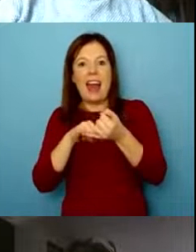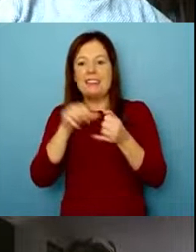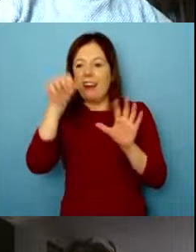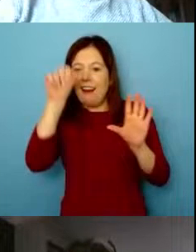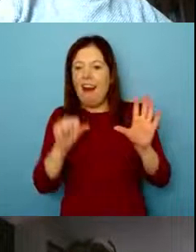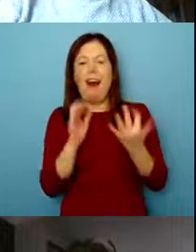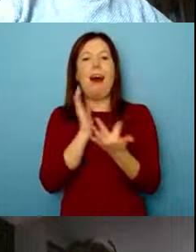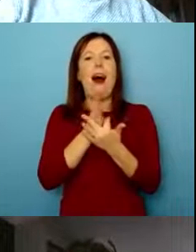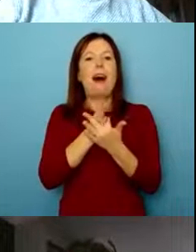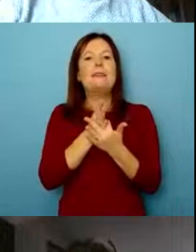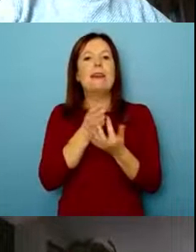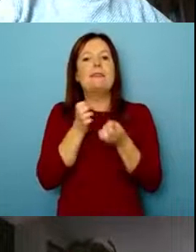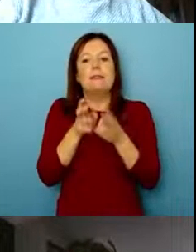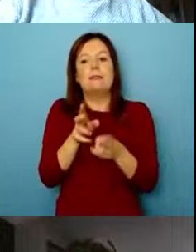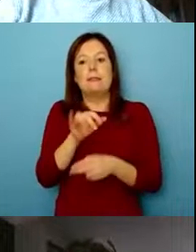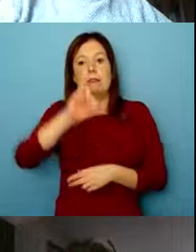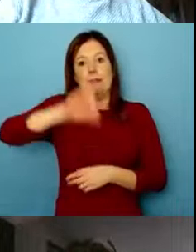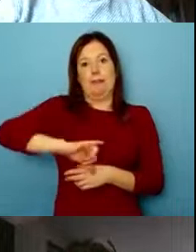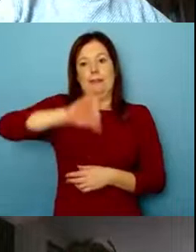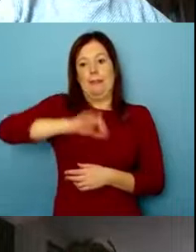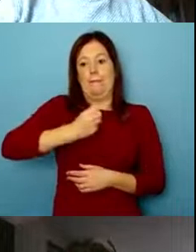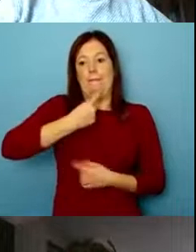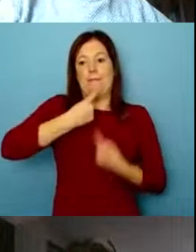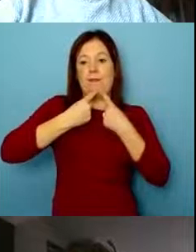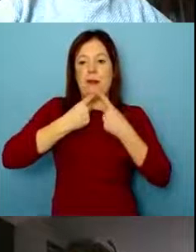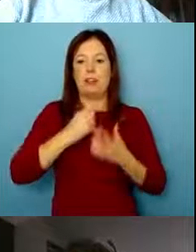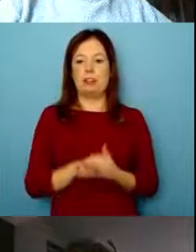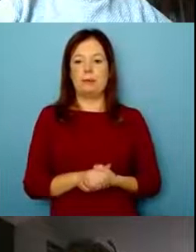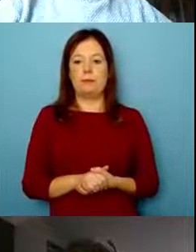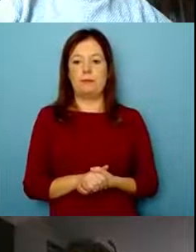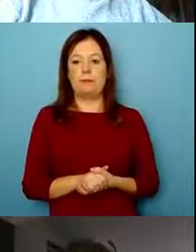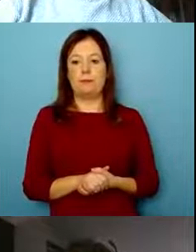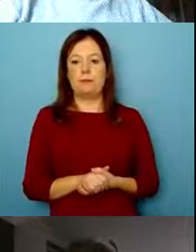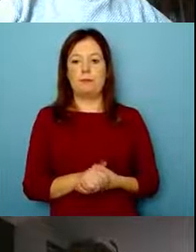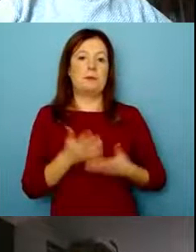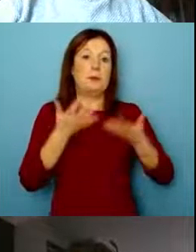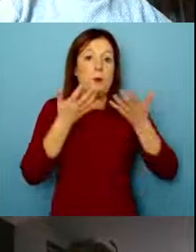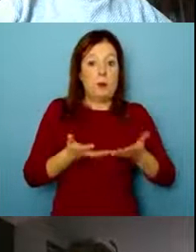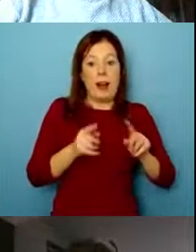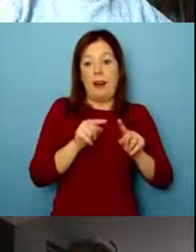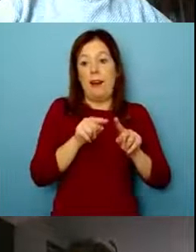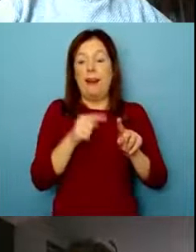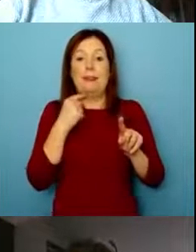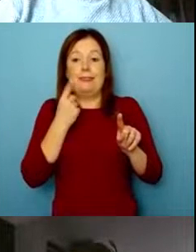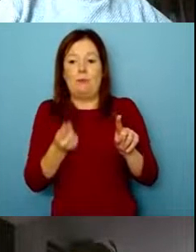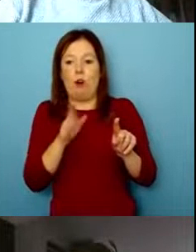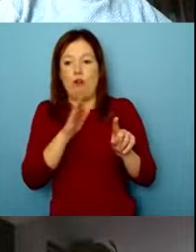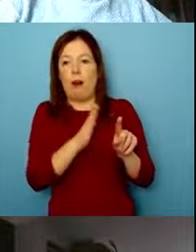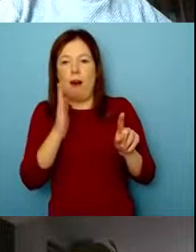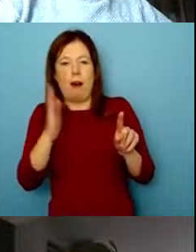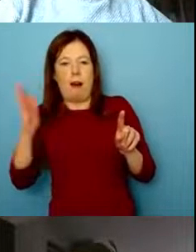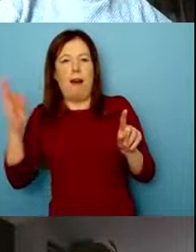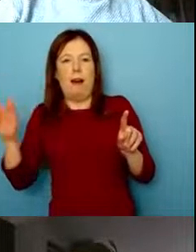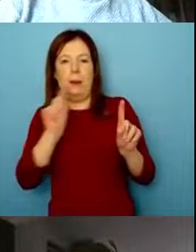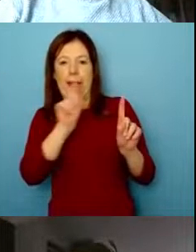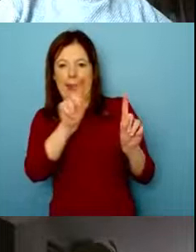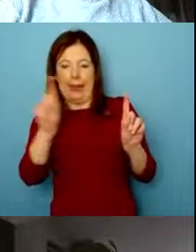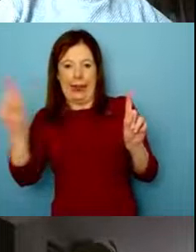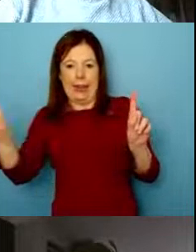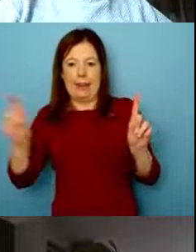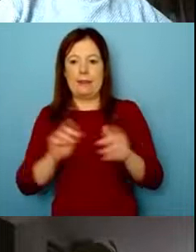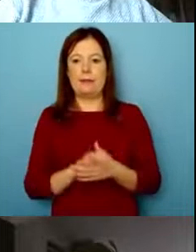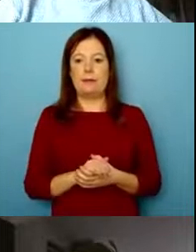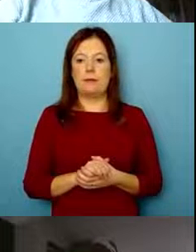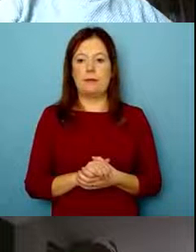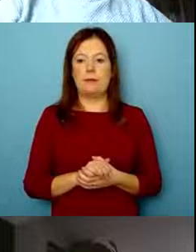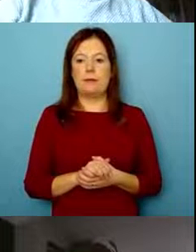are available for each program. You can move across days. You can move from today to tomorrow and see for each of those channels as well. And it's